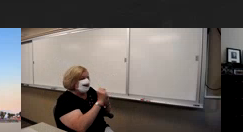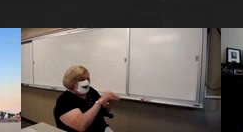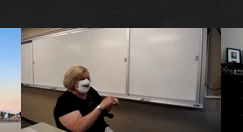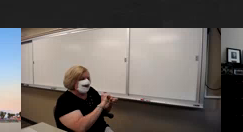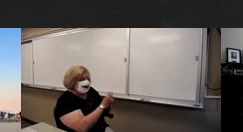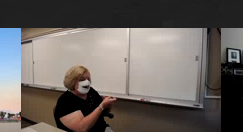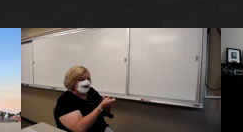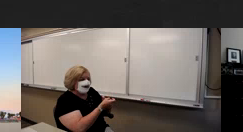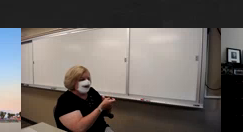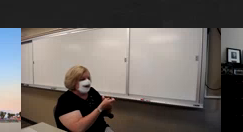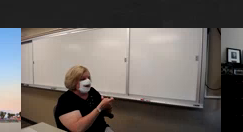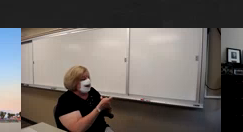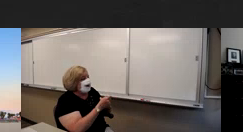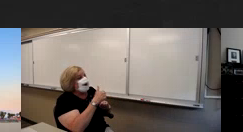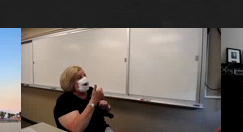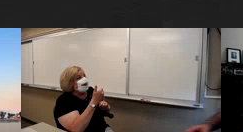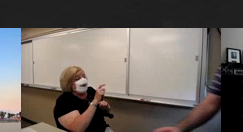Other questions?